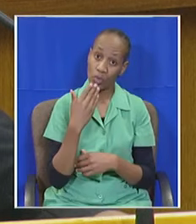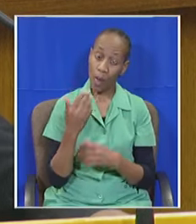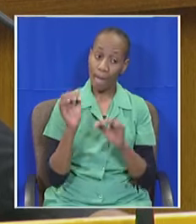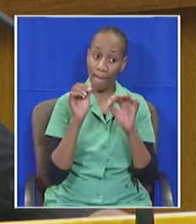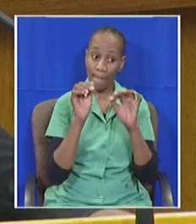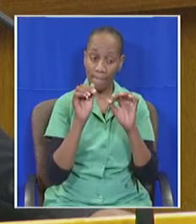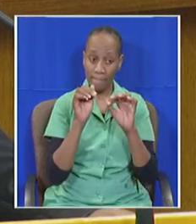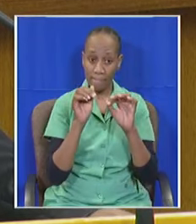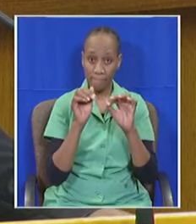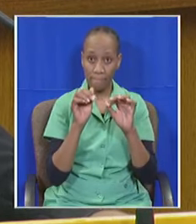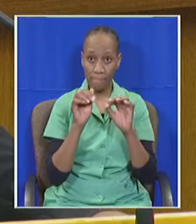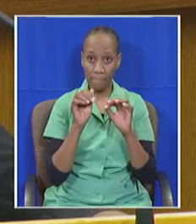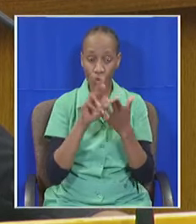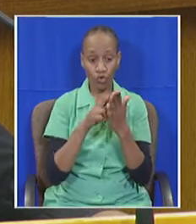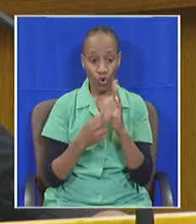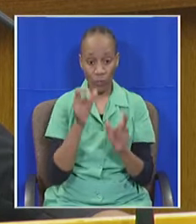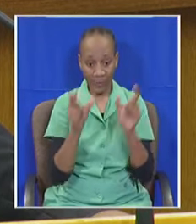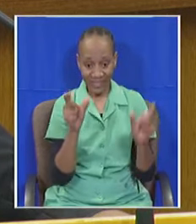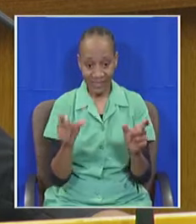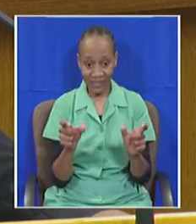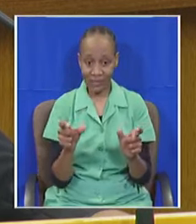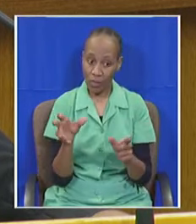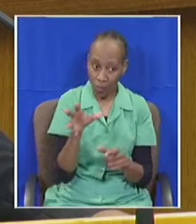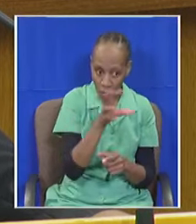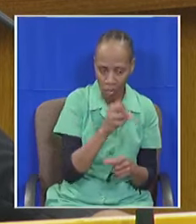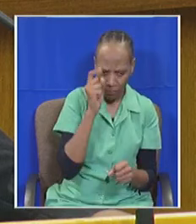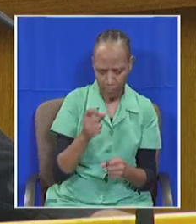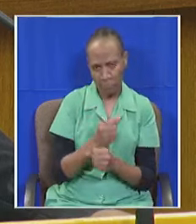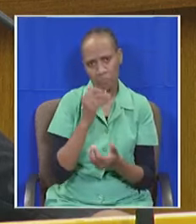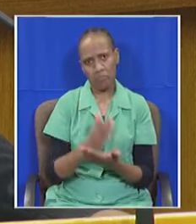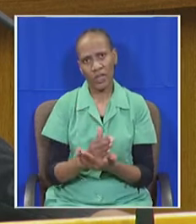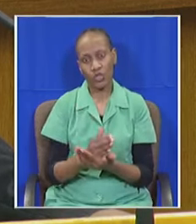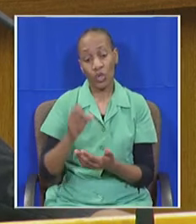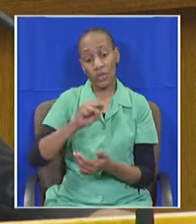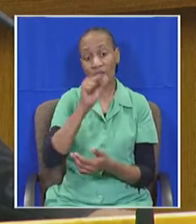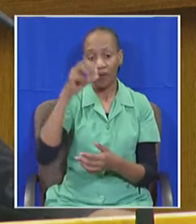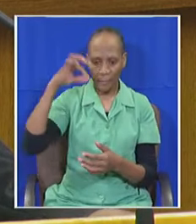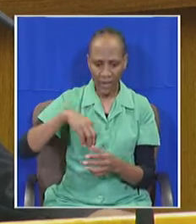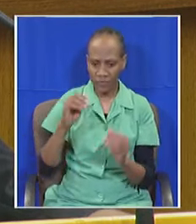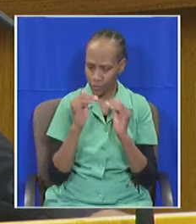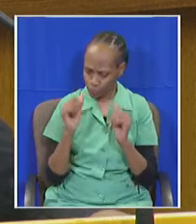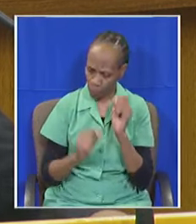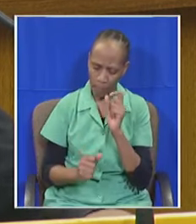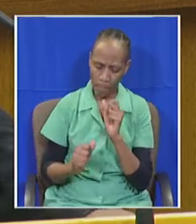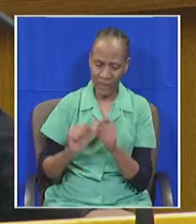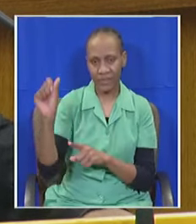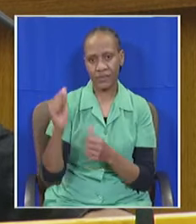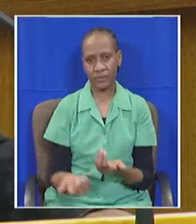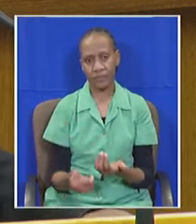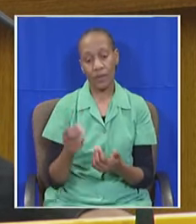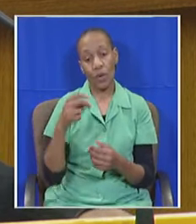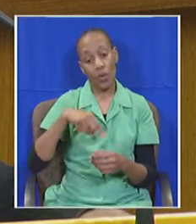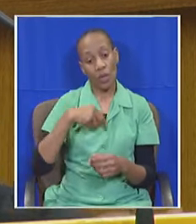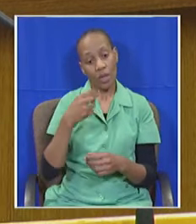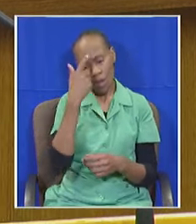representatives and role players in this field to ensure that we get maximum benefit. The National Freedom Party understands and accepts